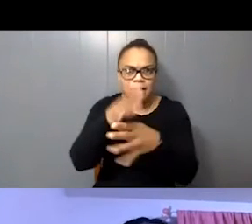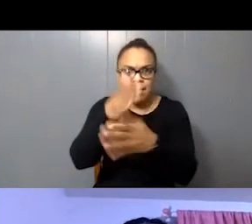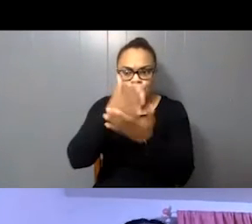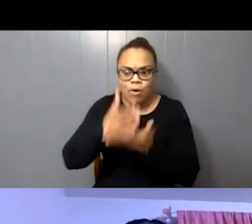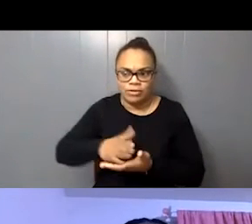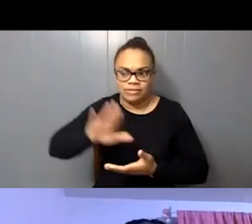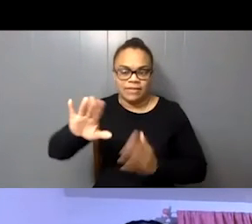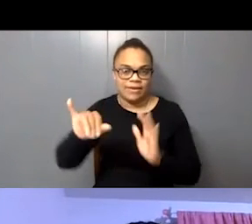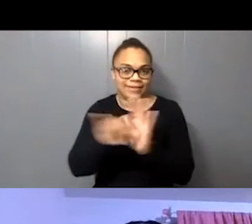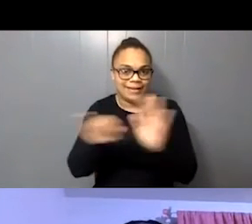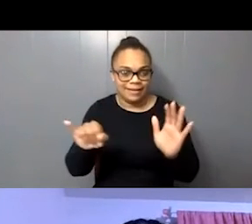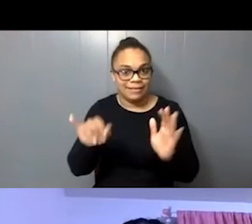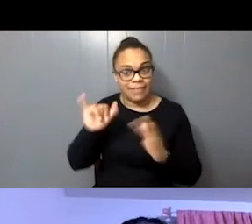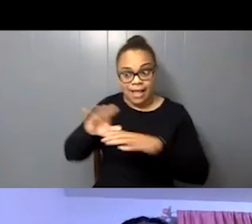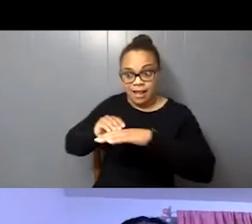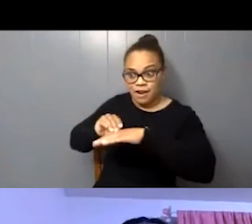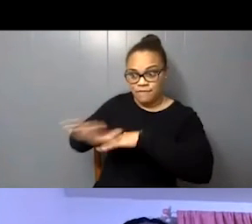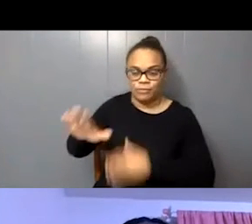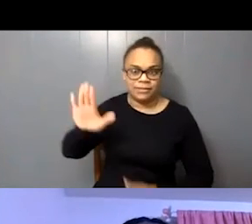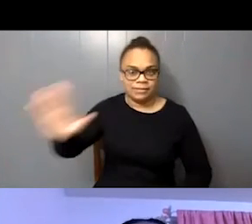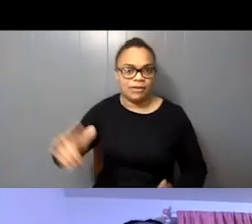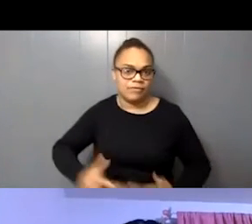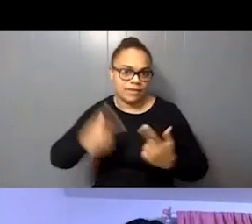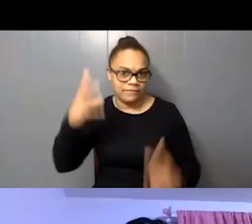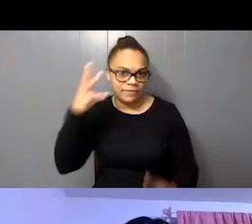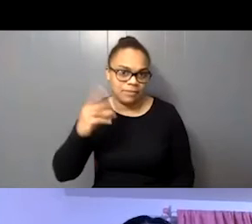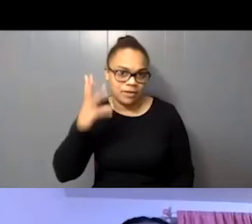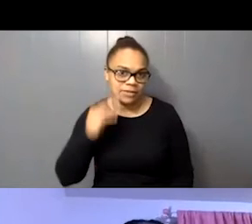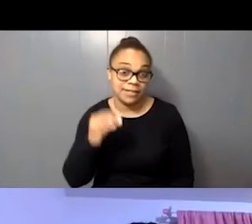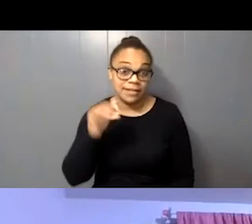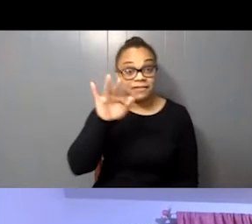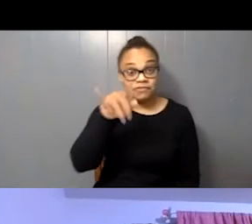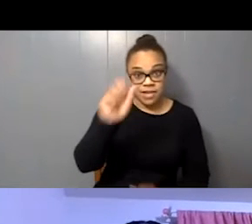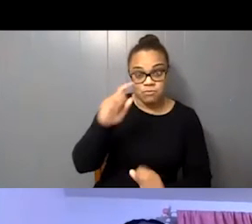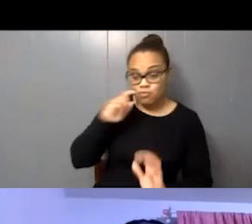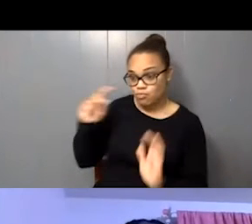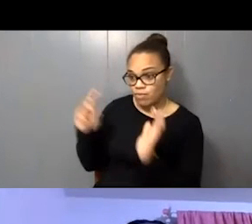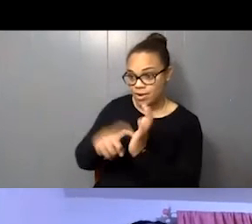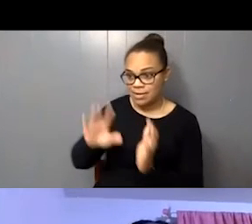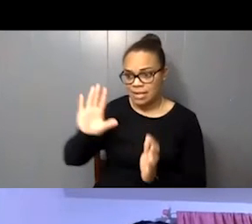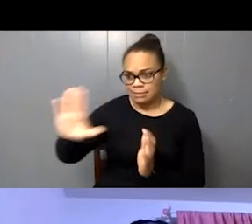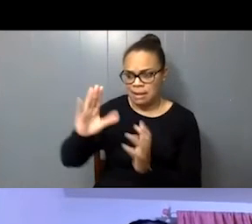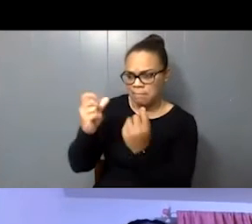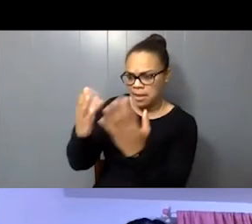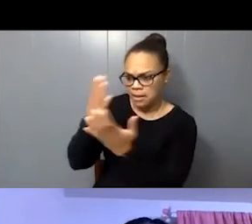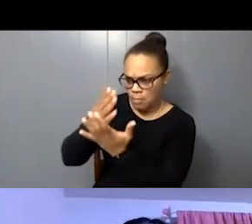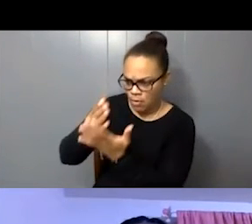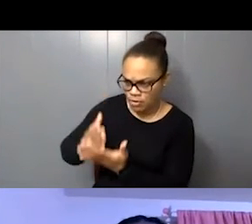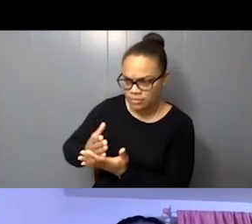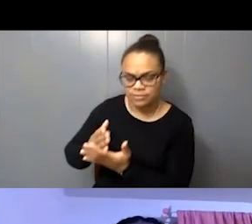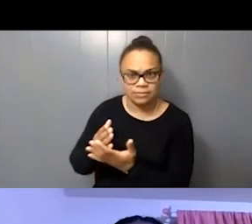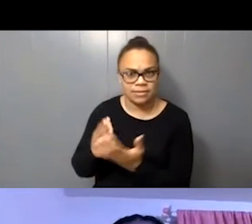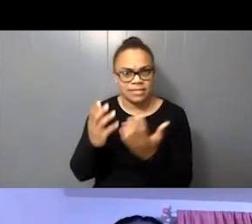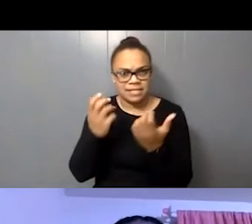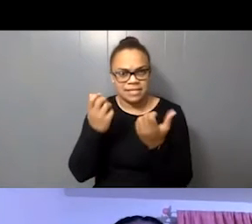experiences. Those, like, recognizing that is intersectionality. So you need to realize that there are many key